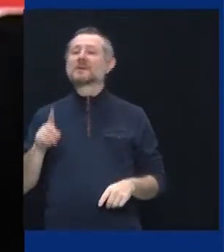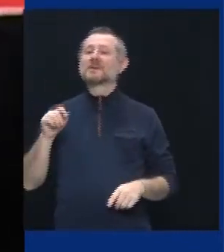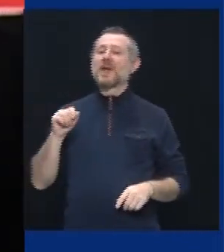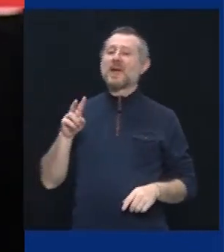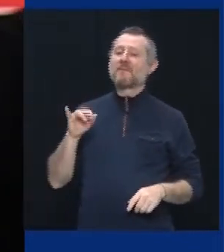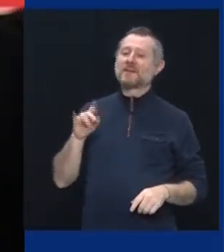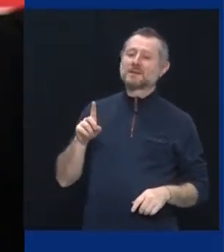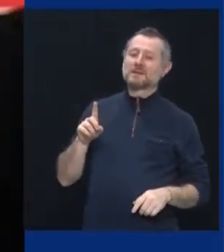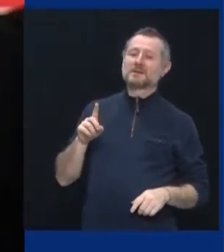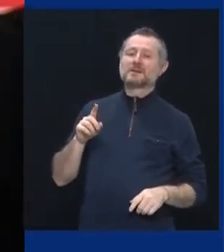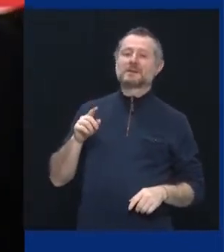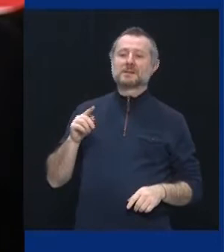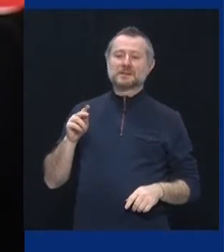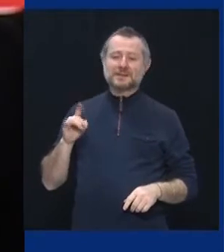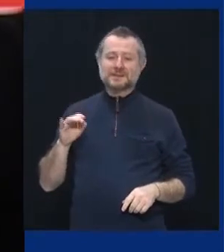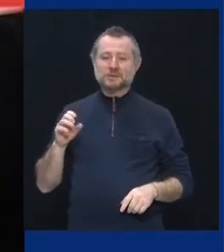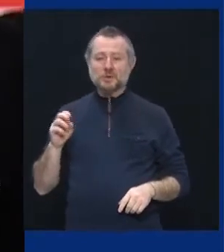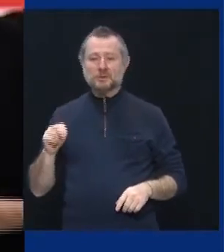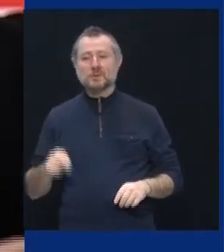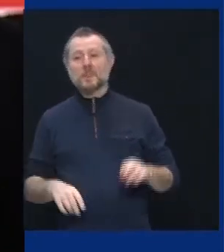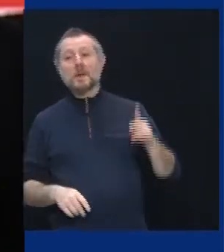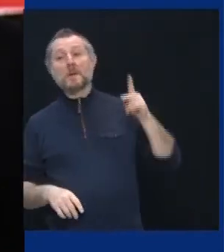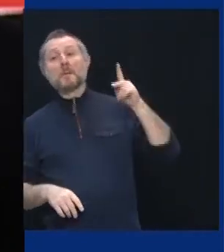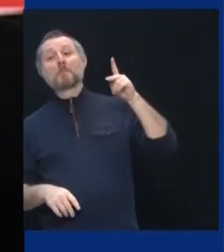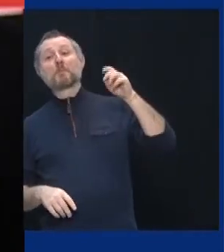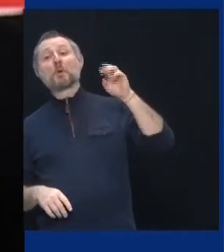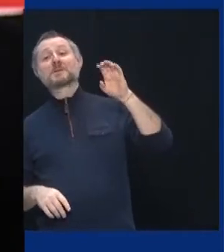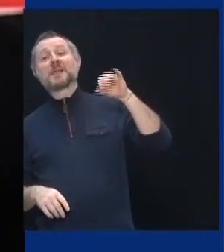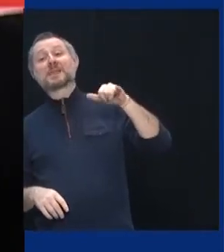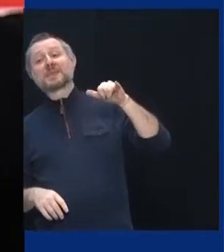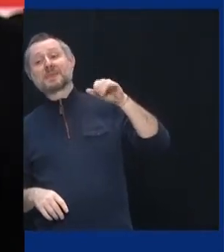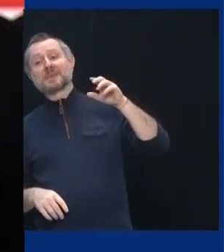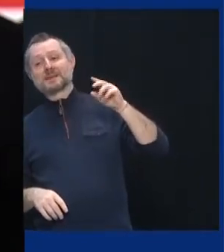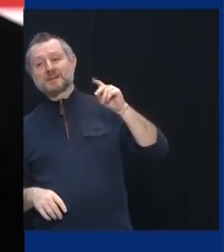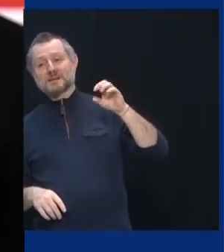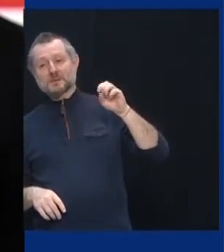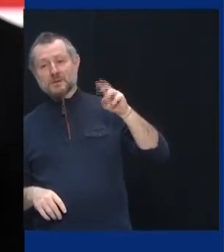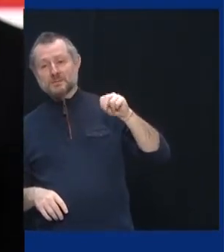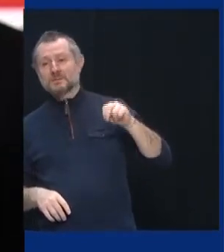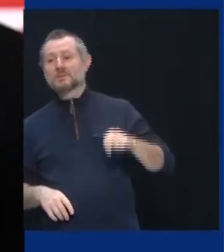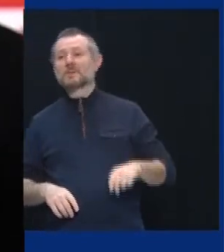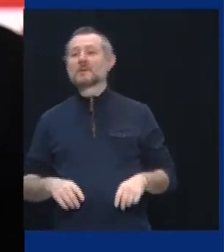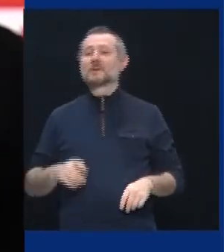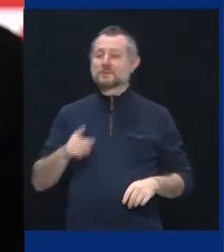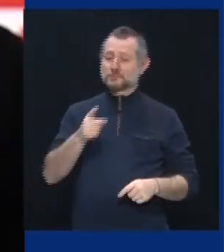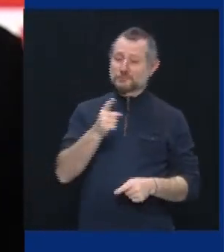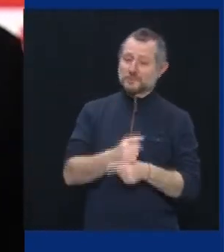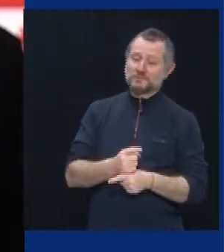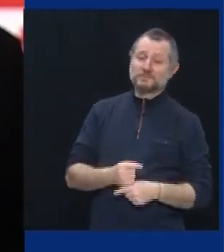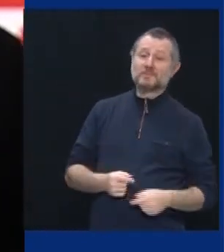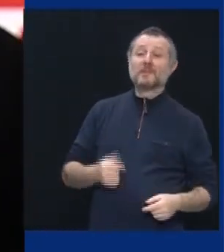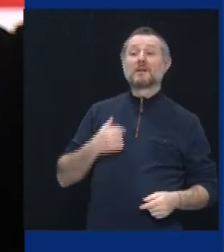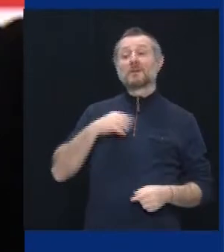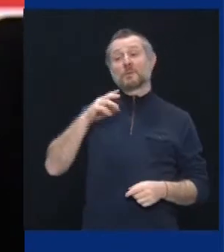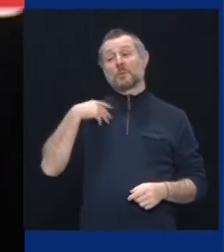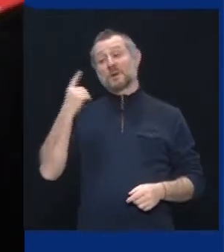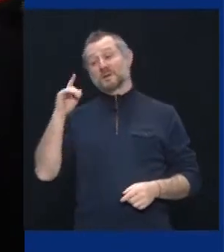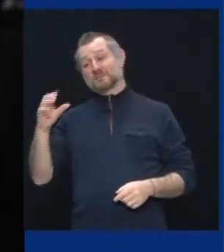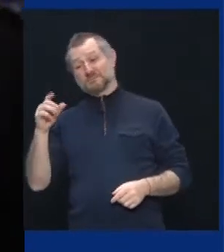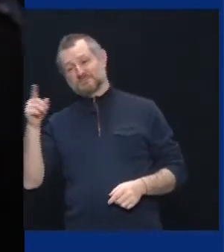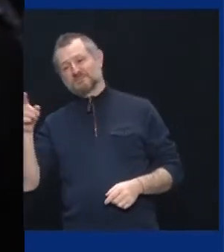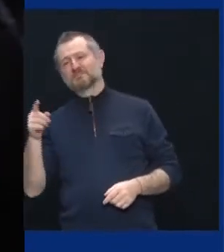trail. Percy Sutton. I was in Washington. Young fellow, I went down to work with the Clinton